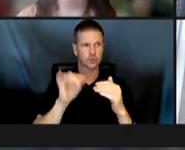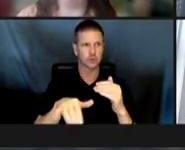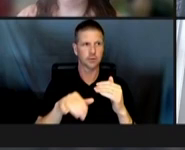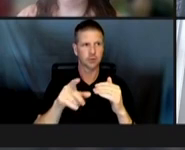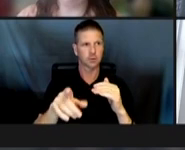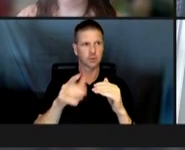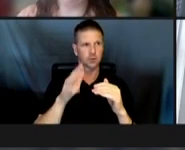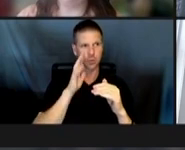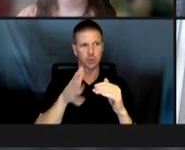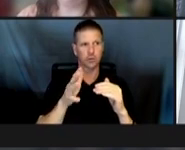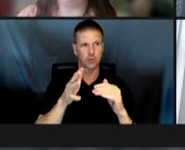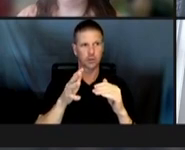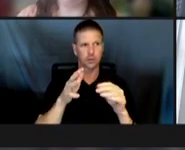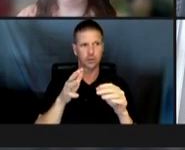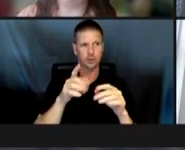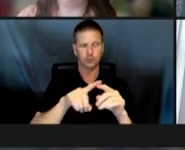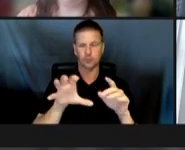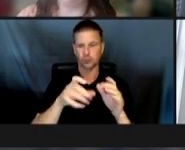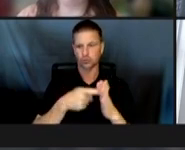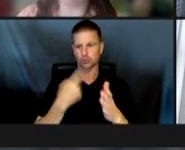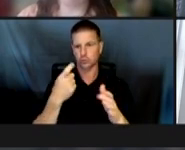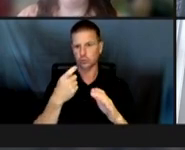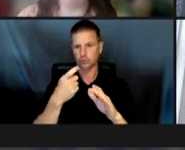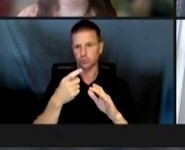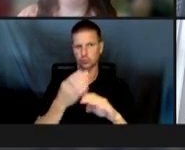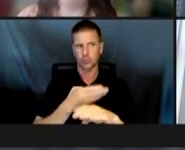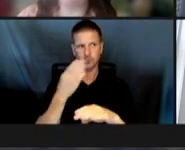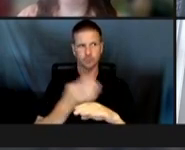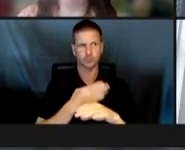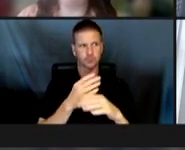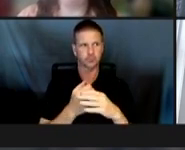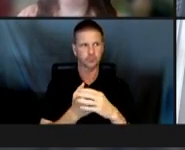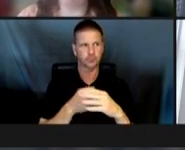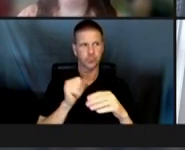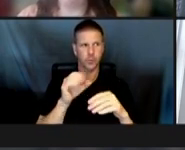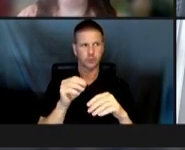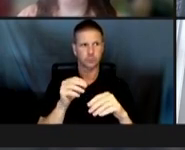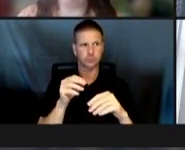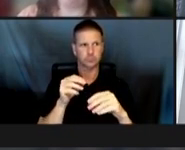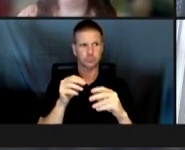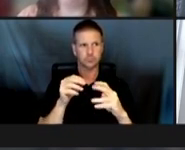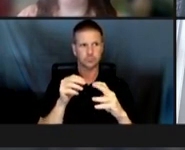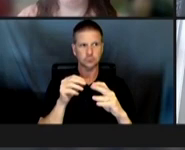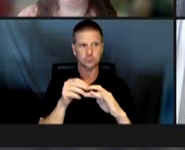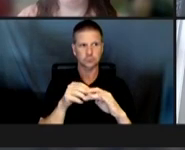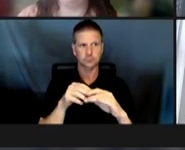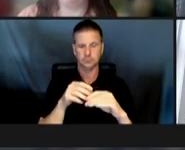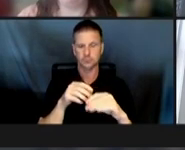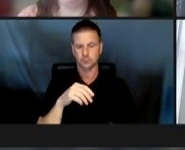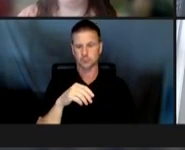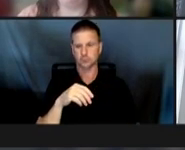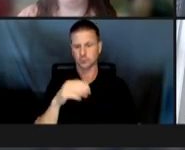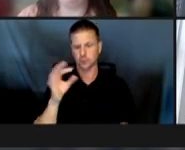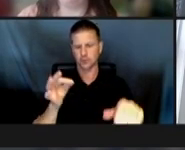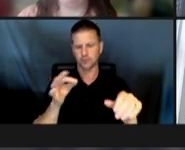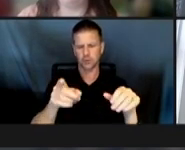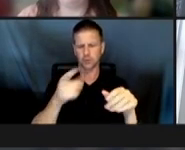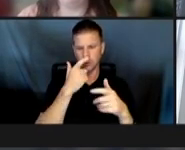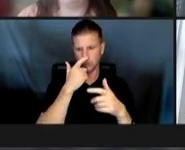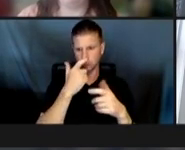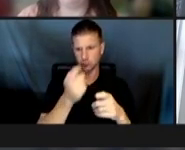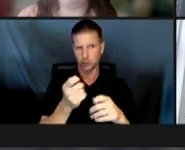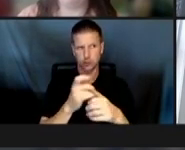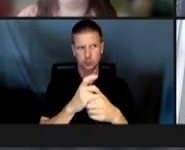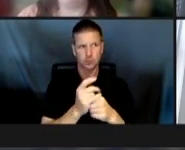have to do if you were doing that from scratch renovation. So there are some, you know, if you ever are interested